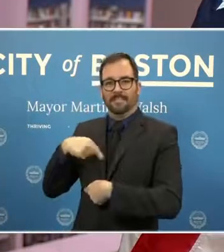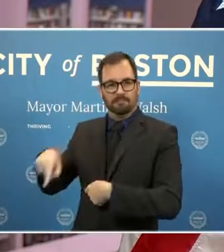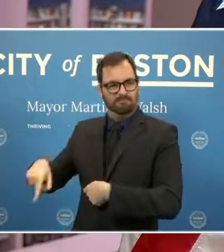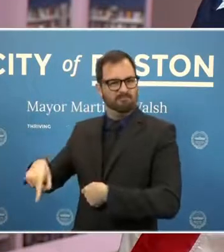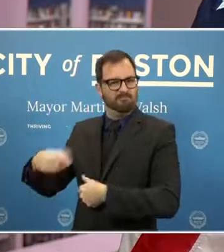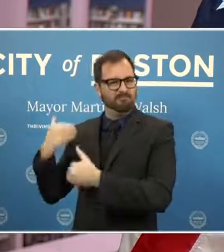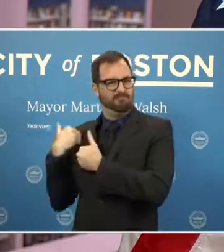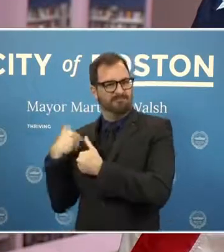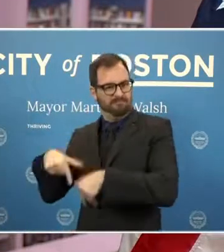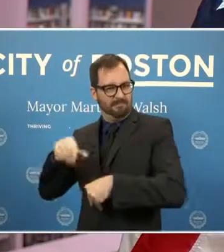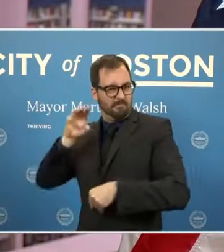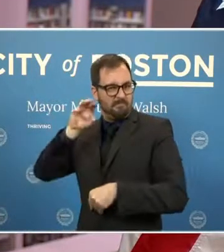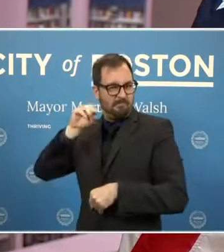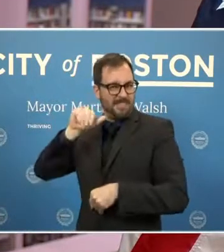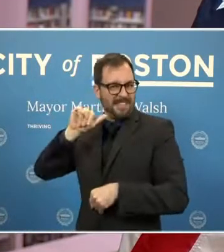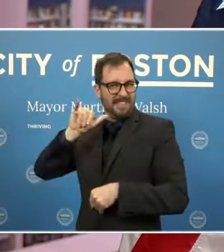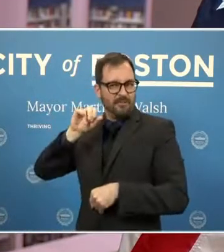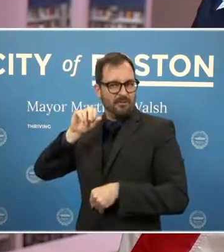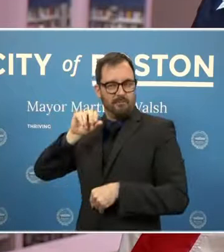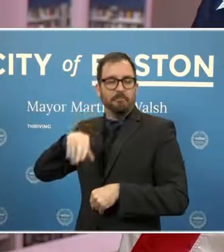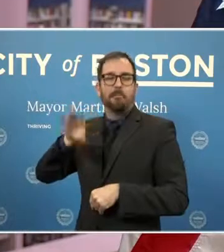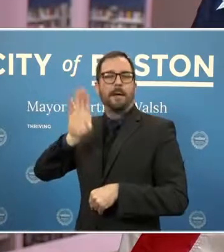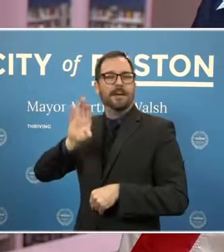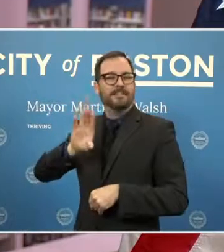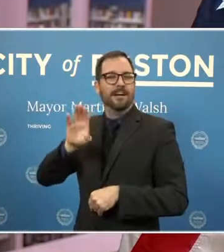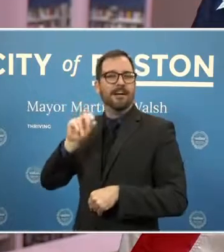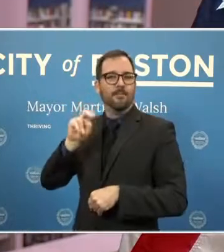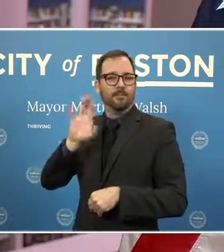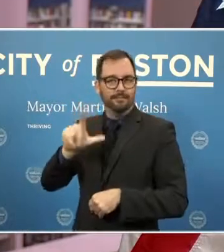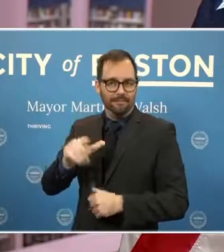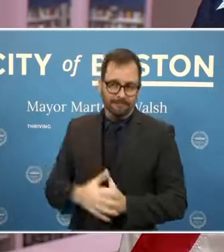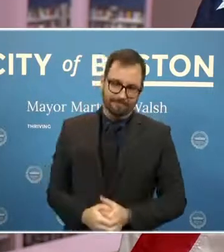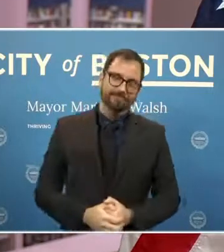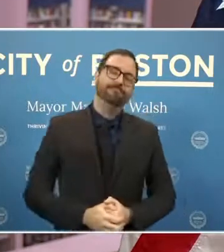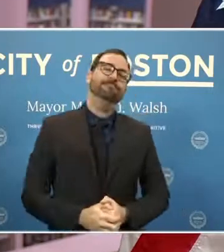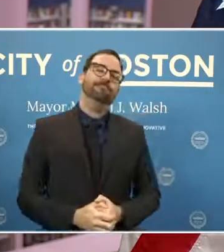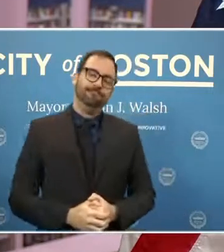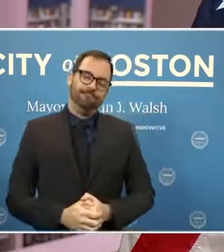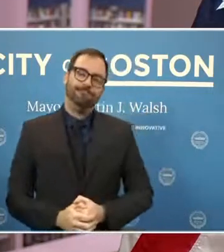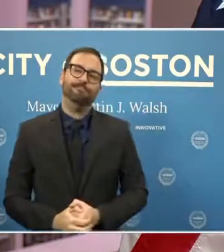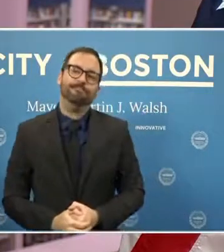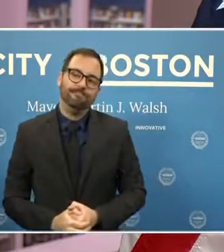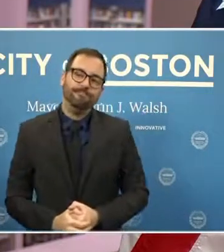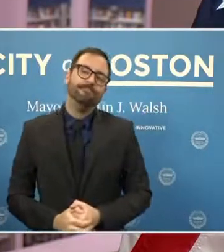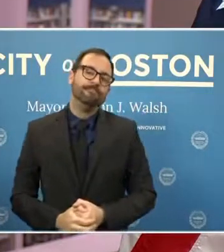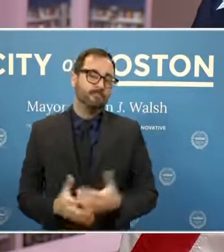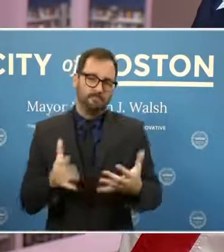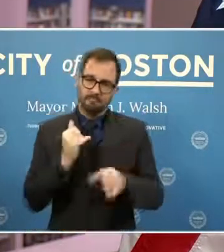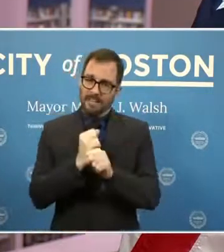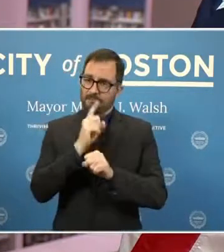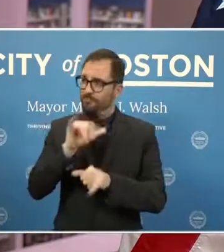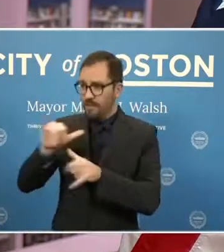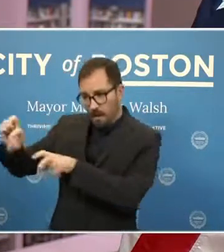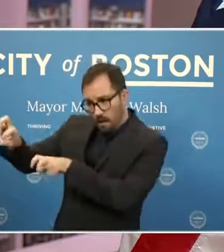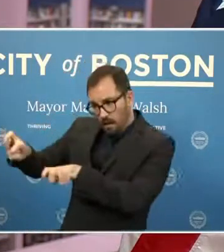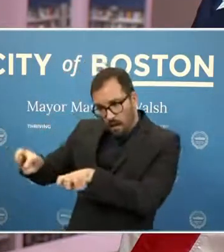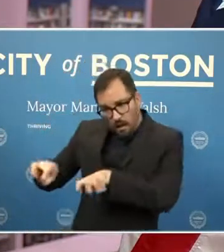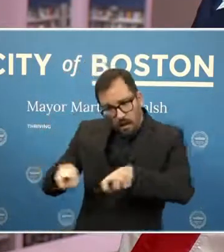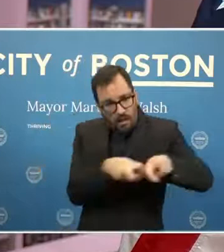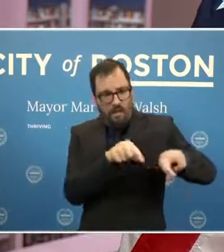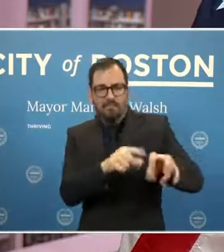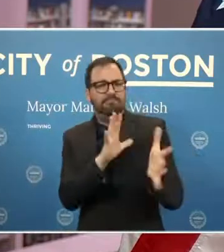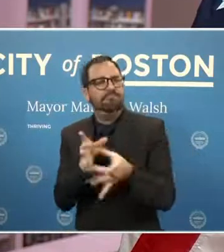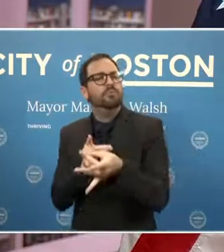response, will continue smoothly. And I want you to know the work we have done together for the past 7 years has